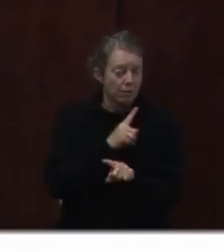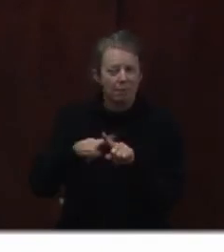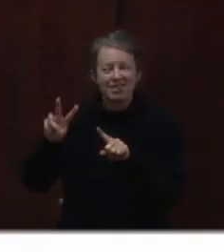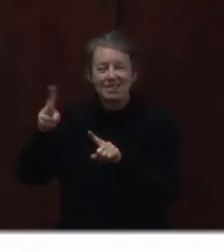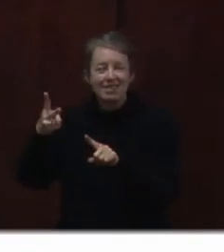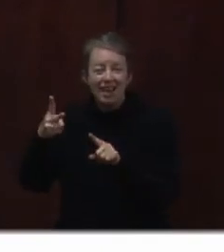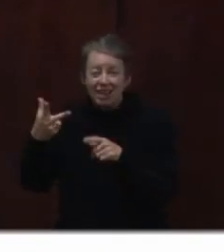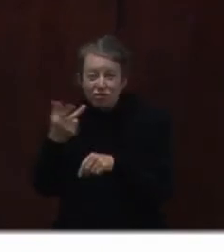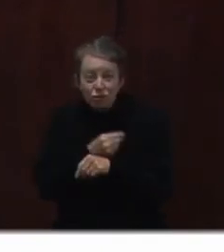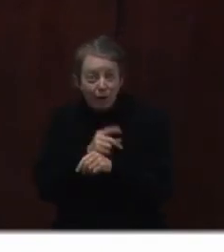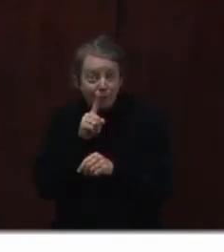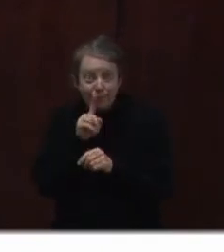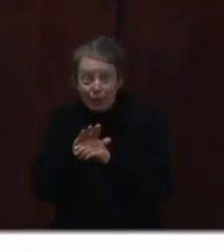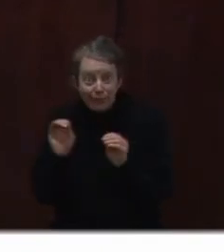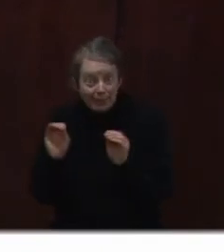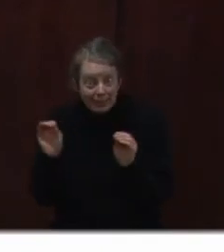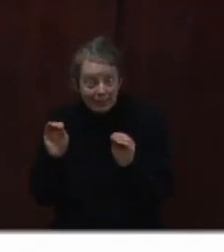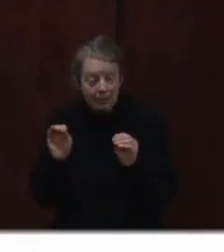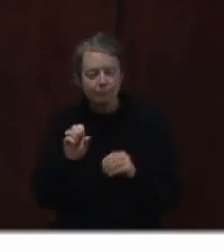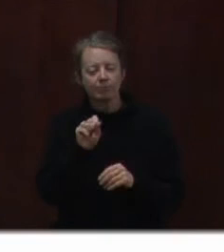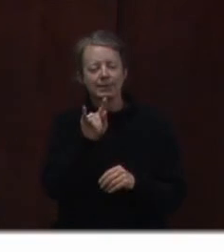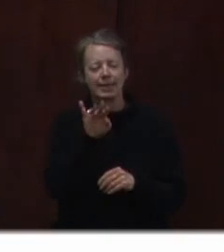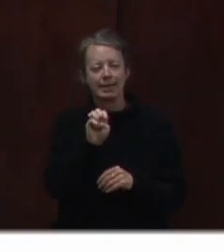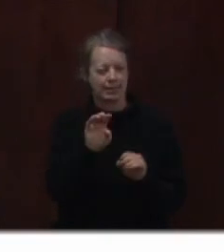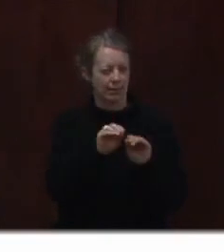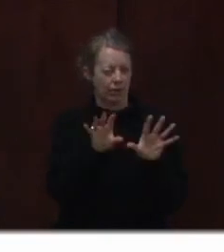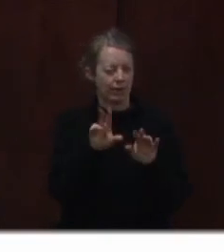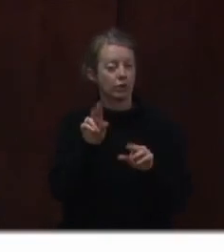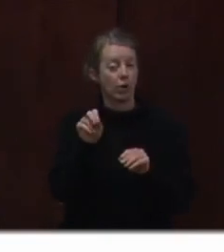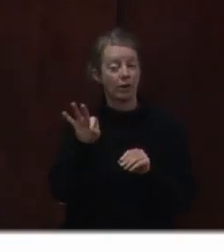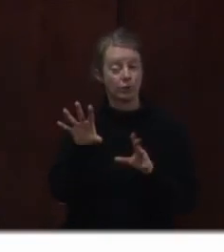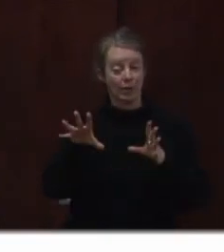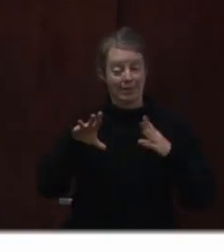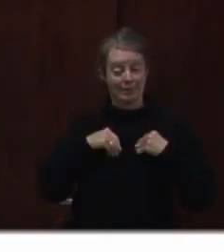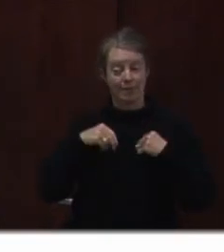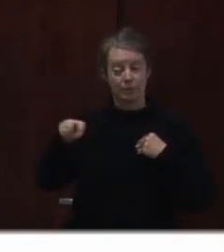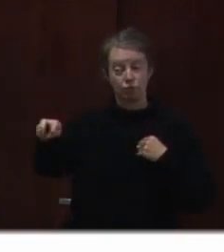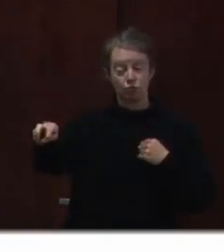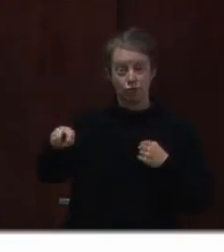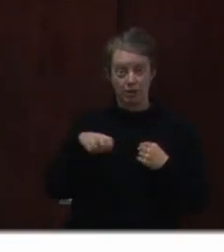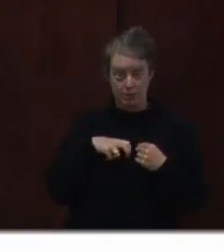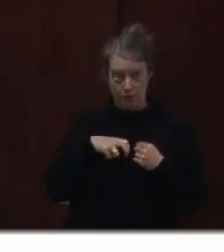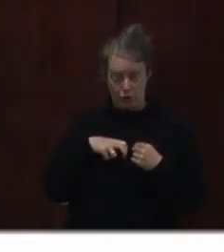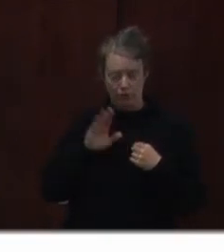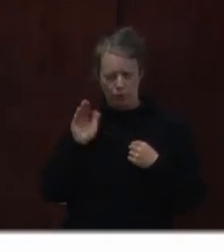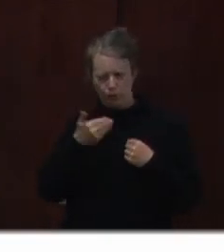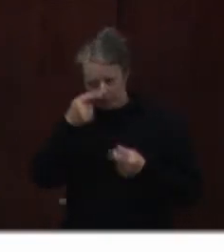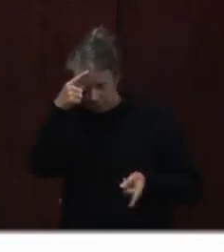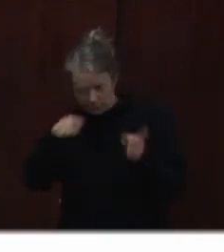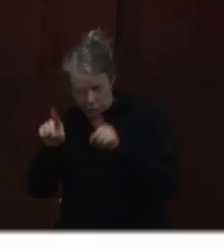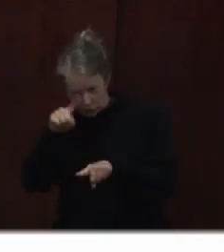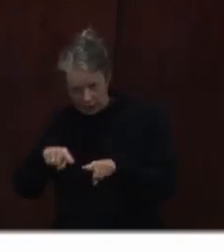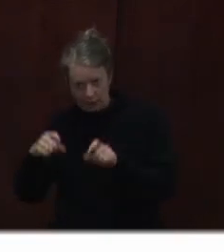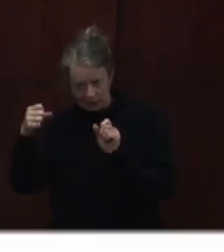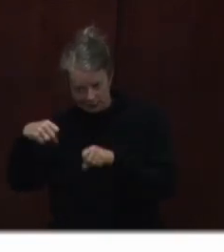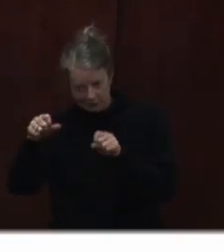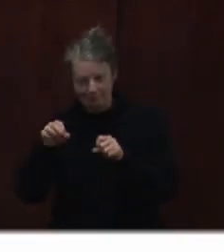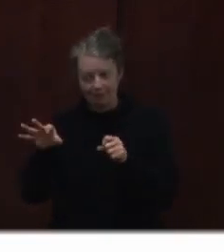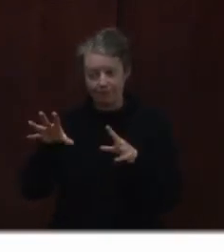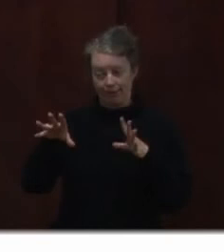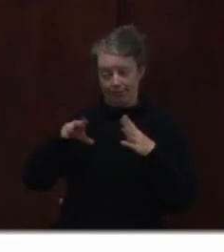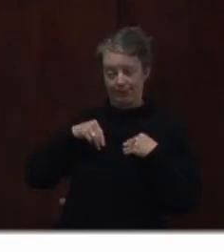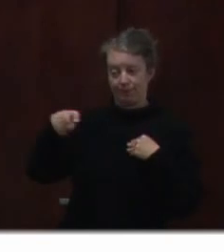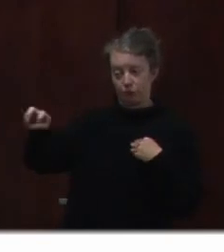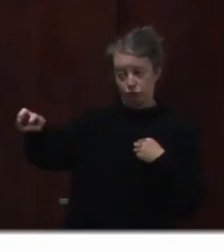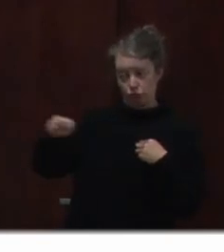shot? No, if you accept a transfer, the agreement is when you accept a transfer for those doses, the provider who